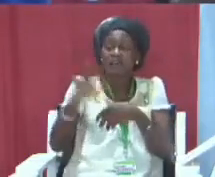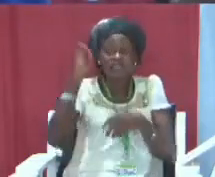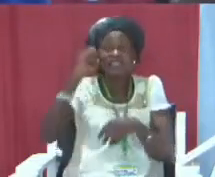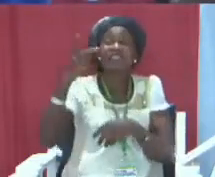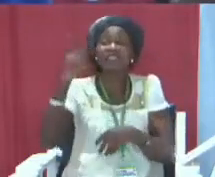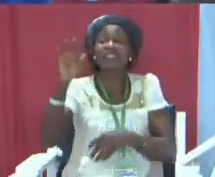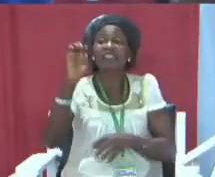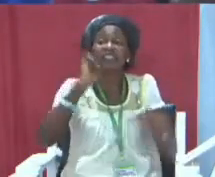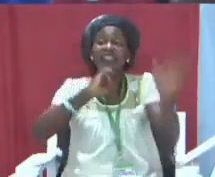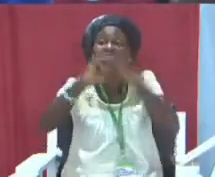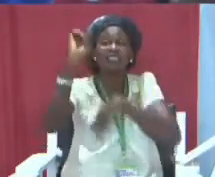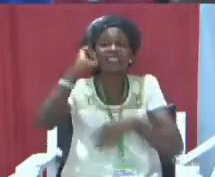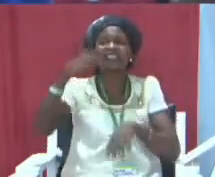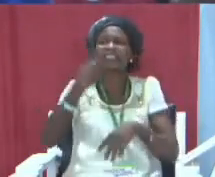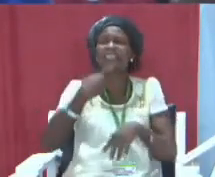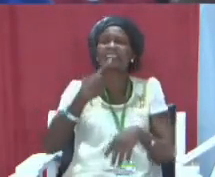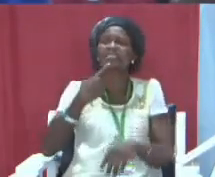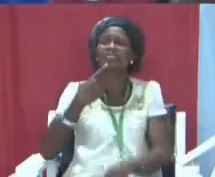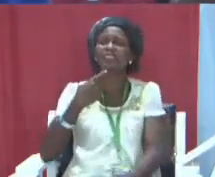said,